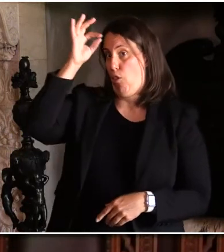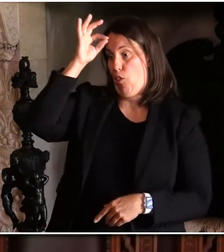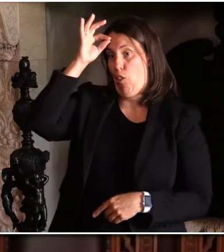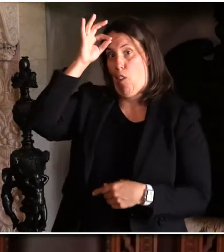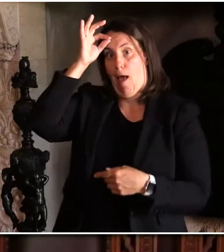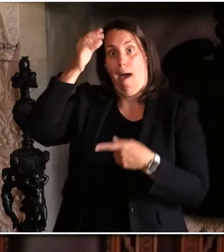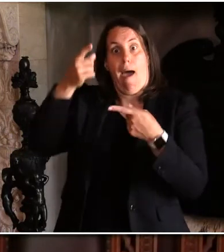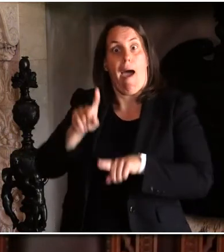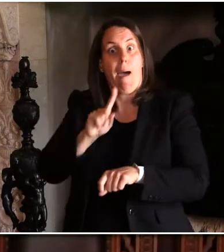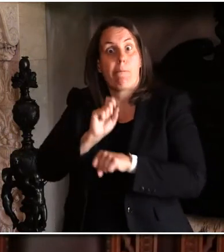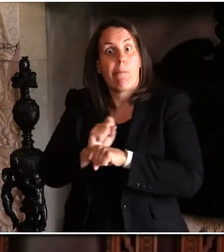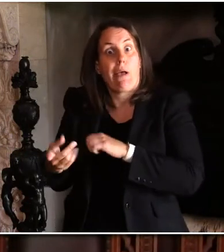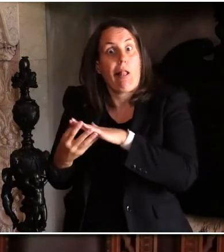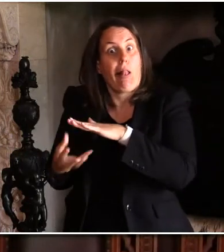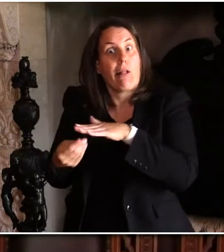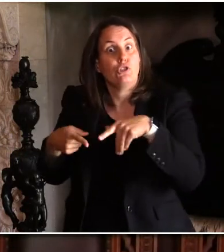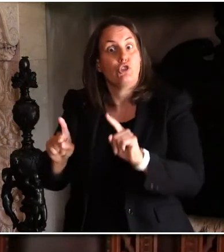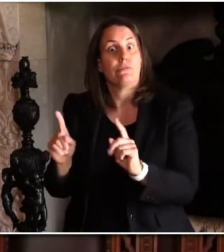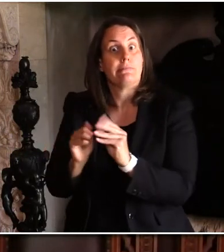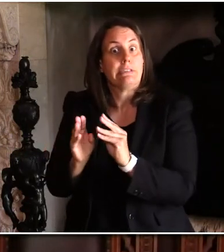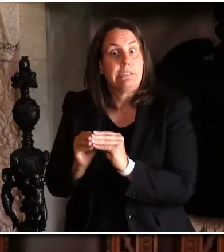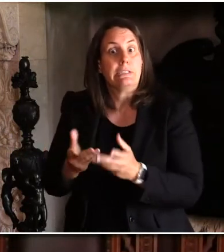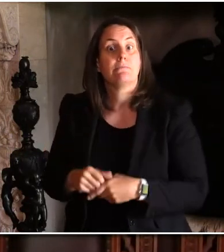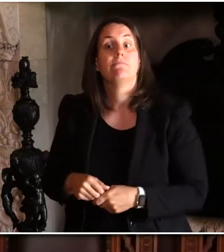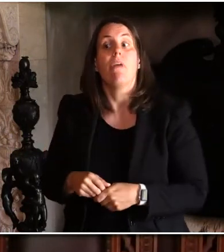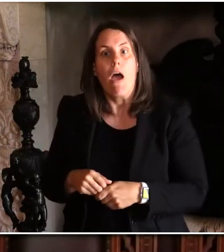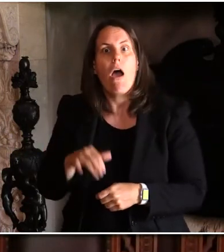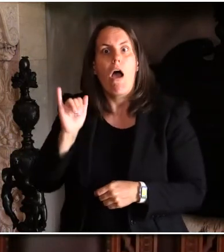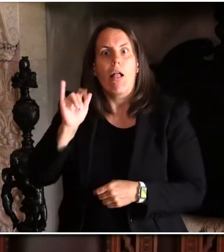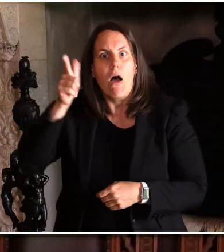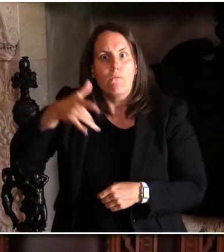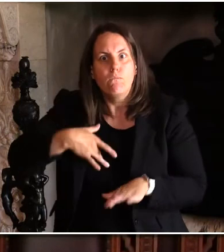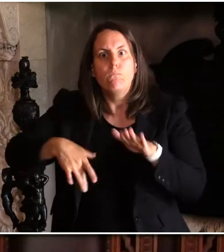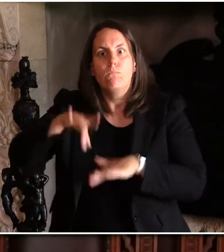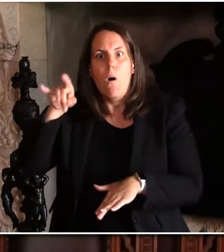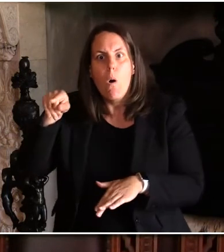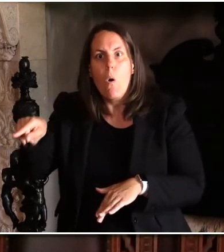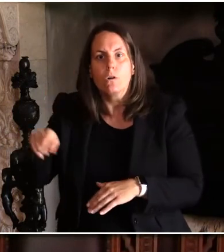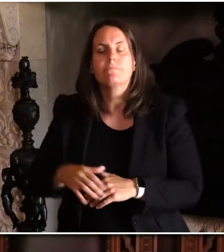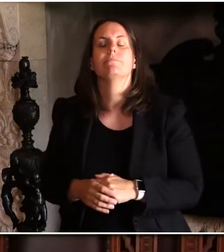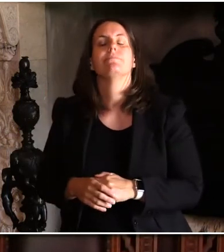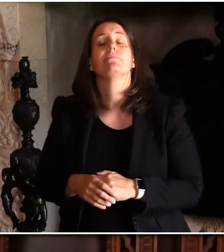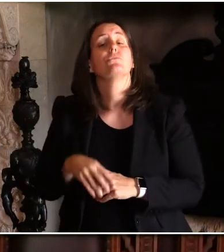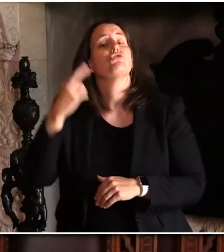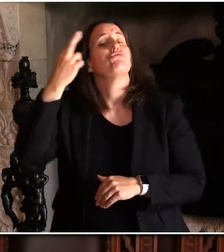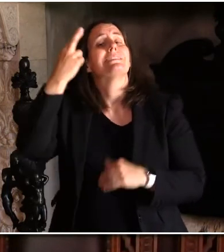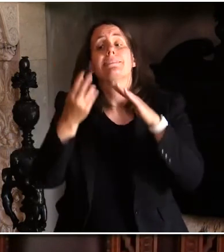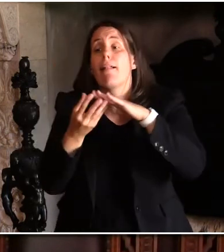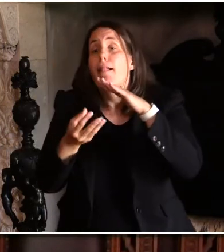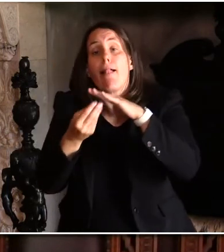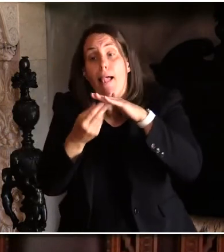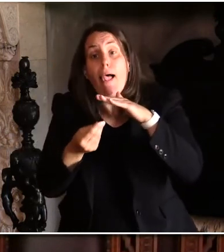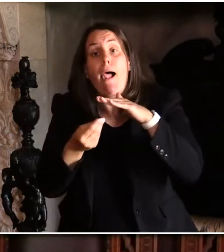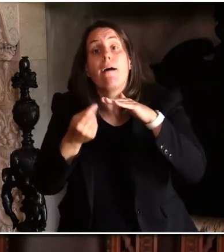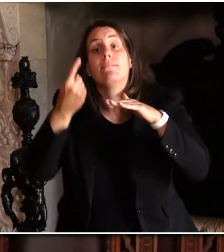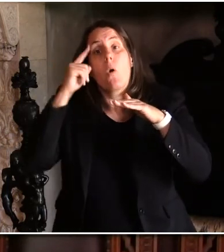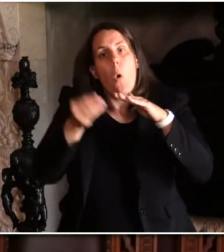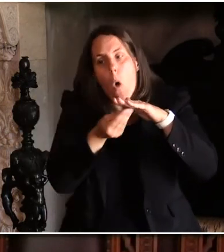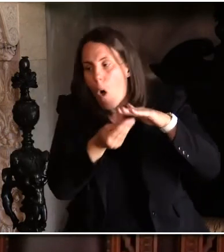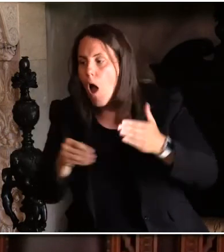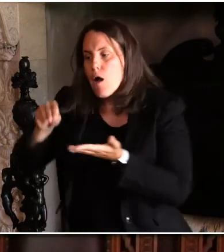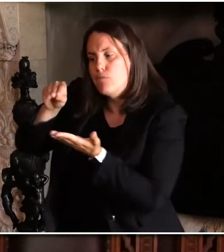legislative leaders to assist in their note-taking. Obviously, that was wrong. I've directed the staff,